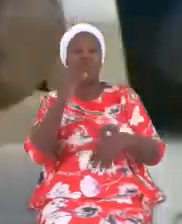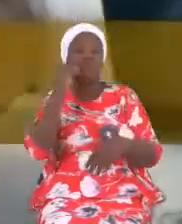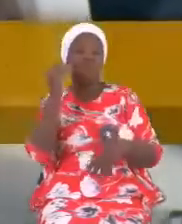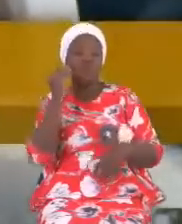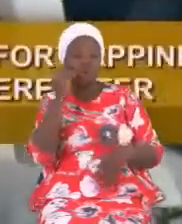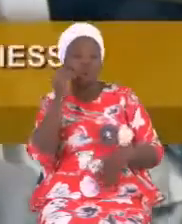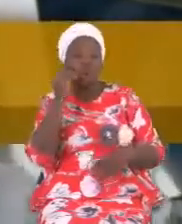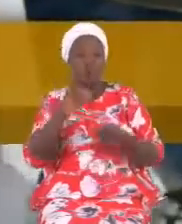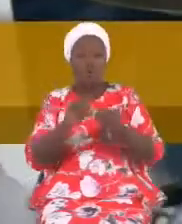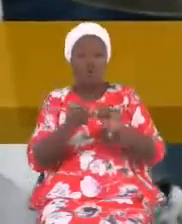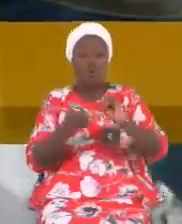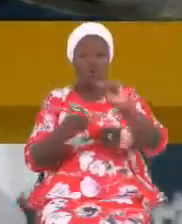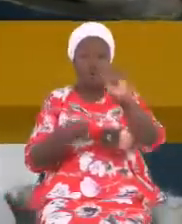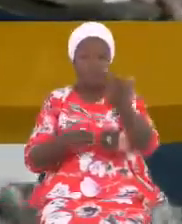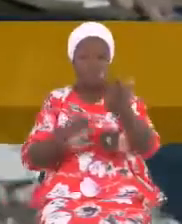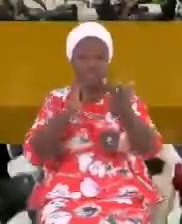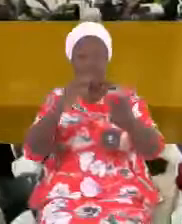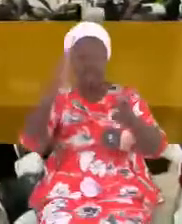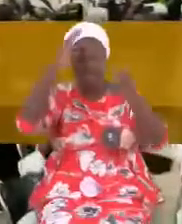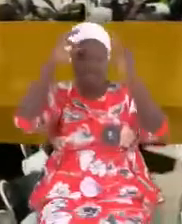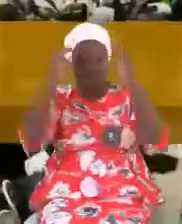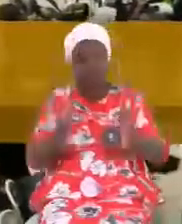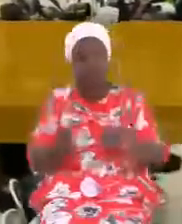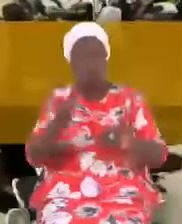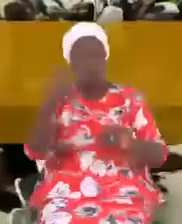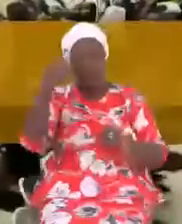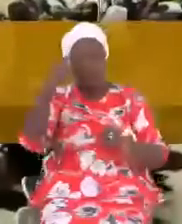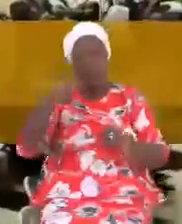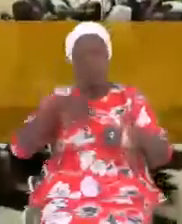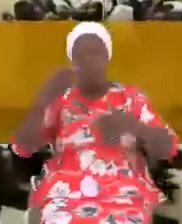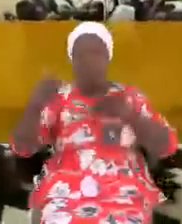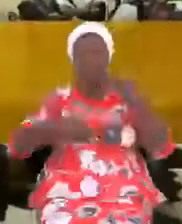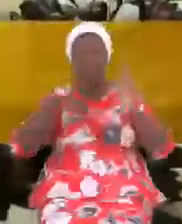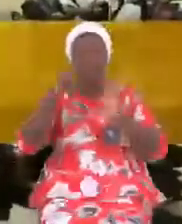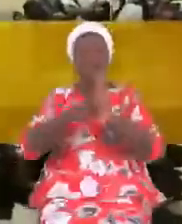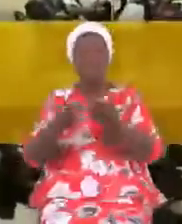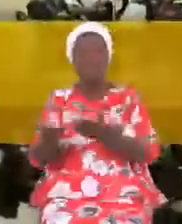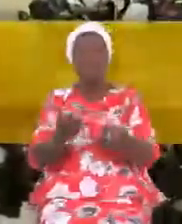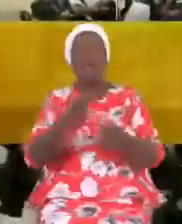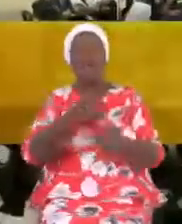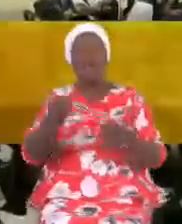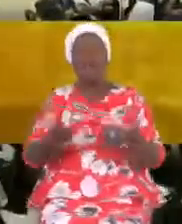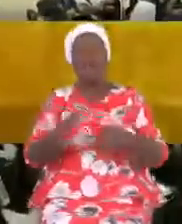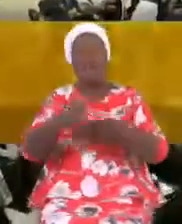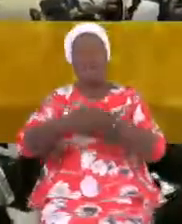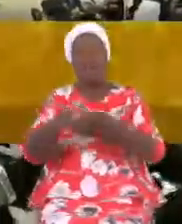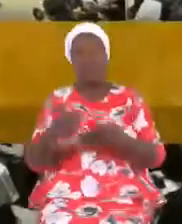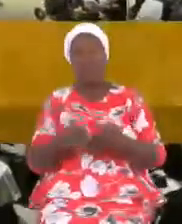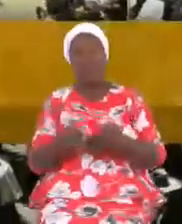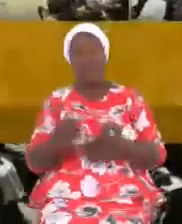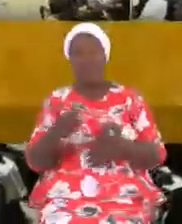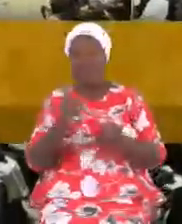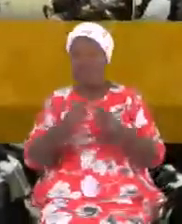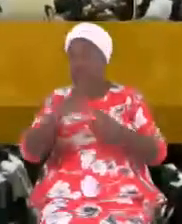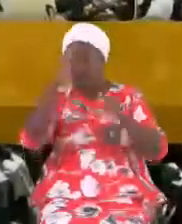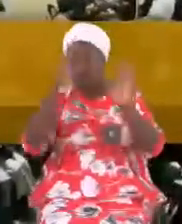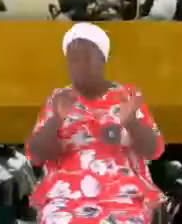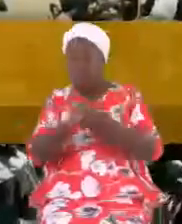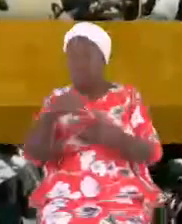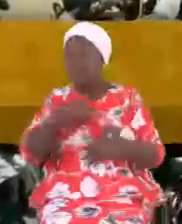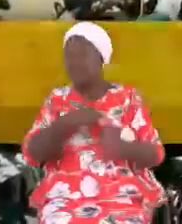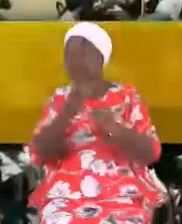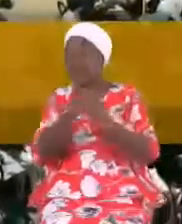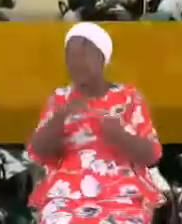the decision for happiness here and hereafter. The decision we take, because it's in your